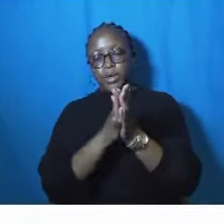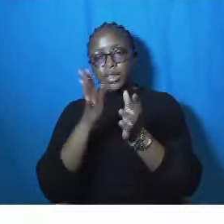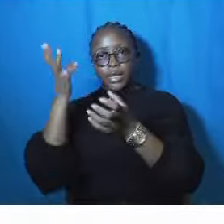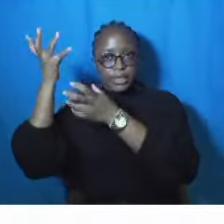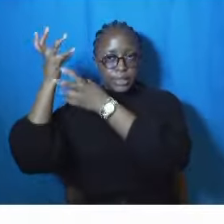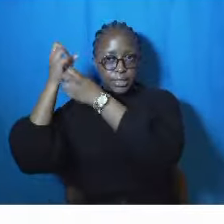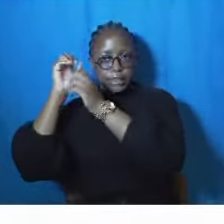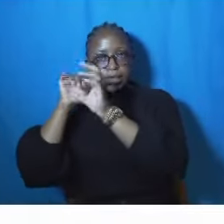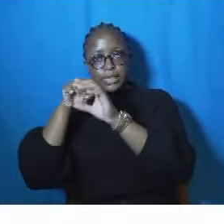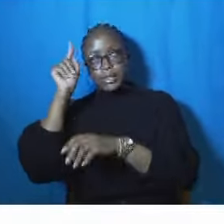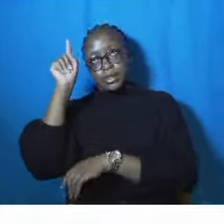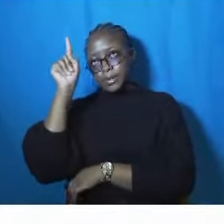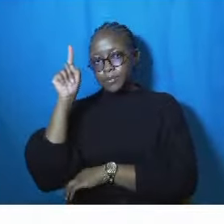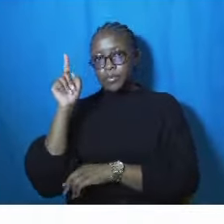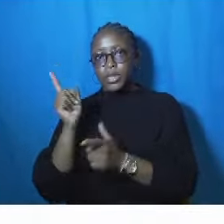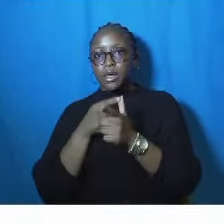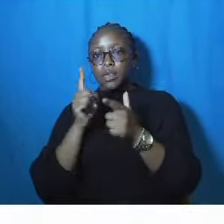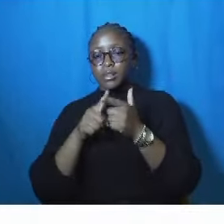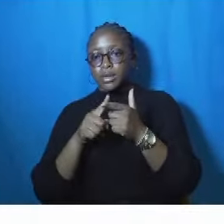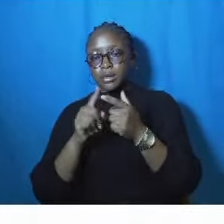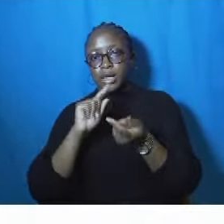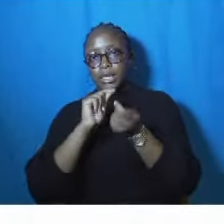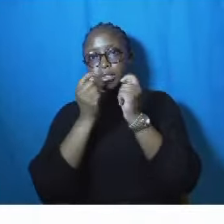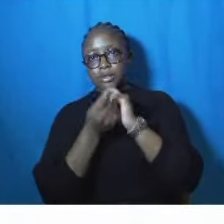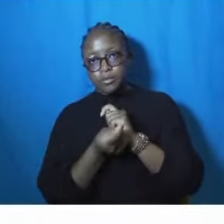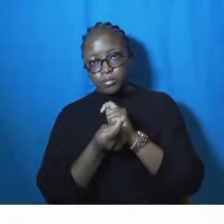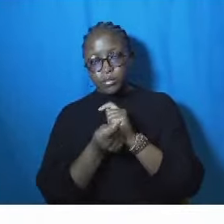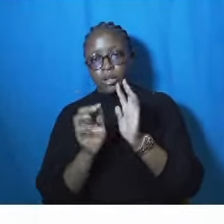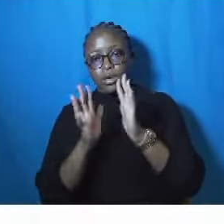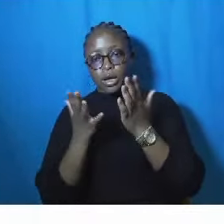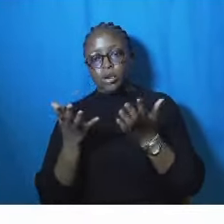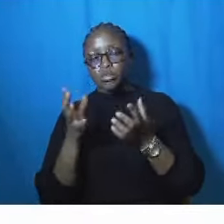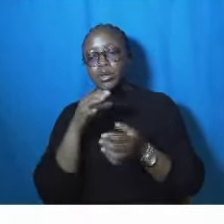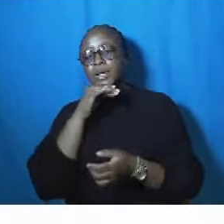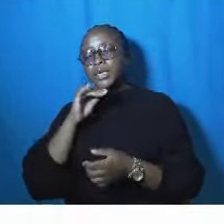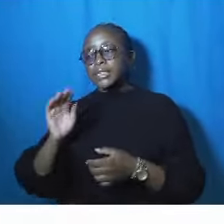transforms us into the likeness of his Son day by day,